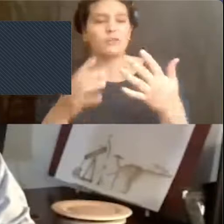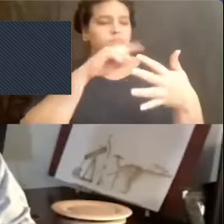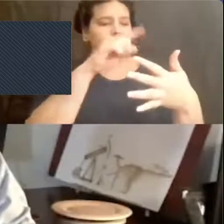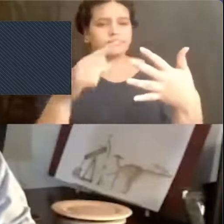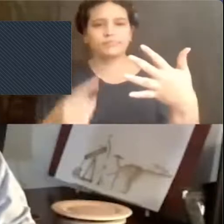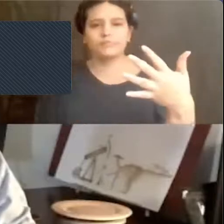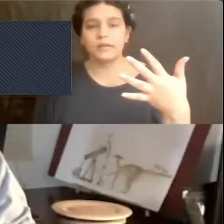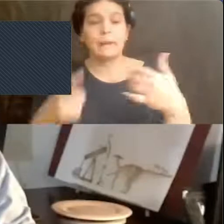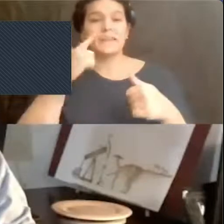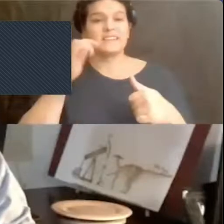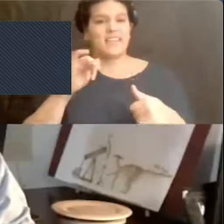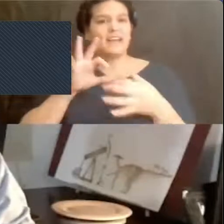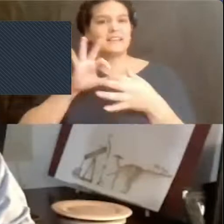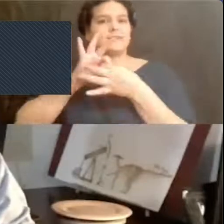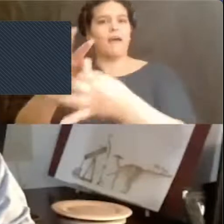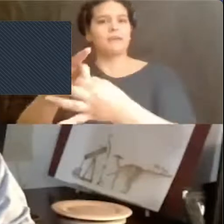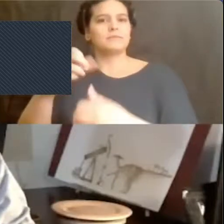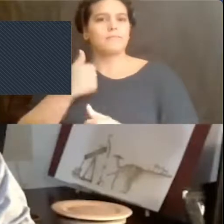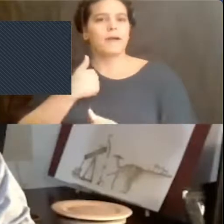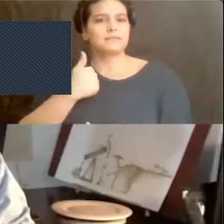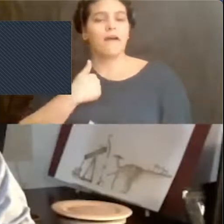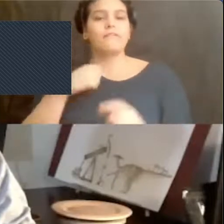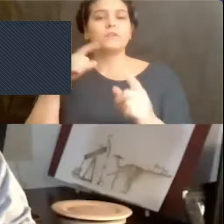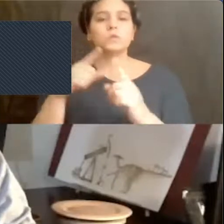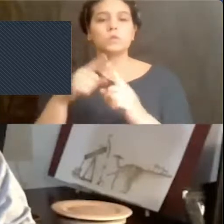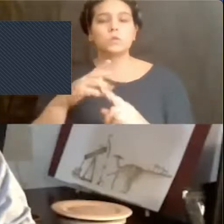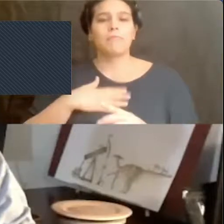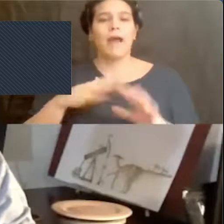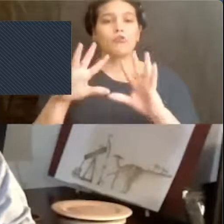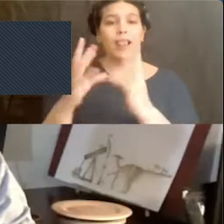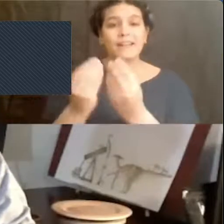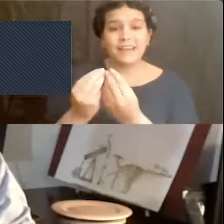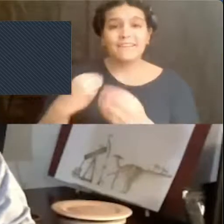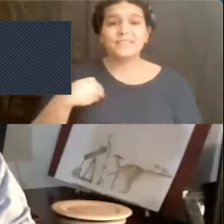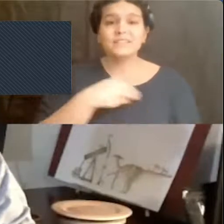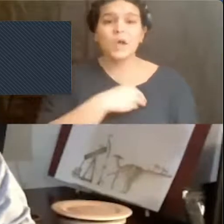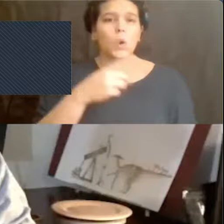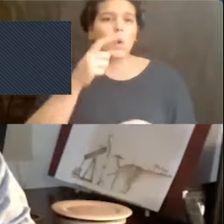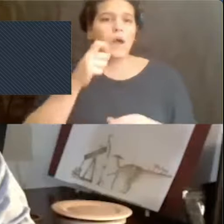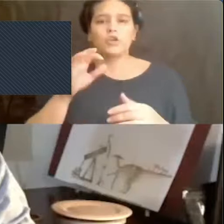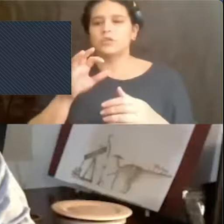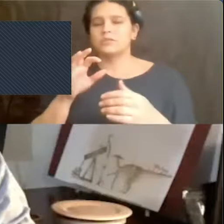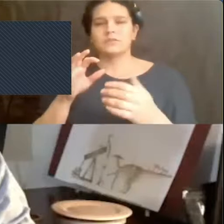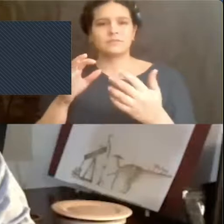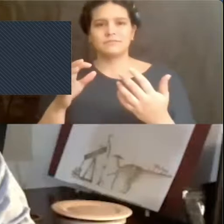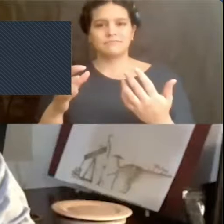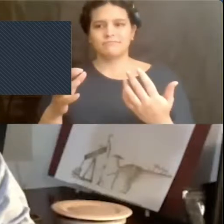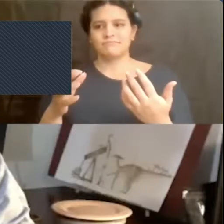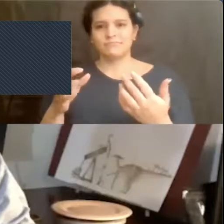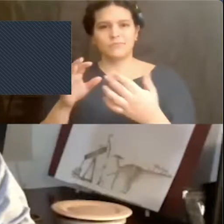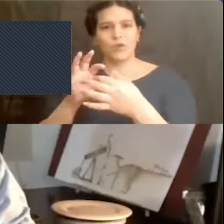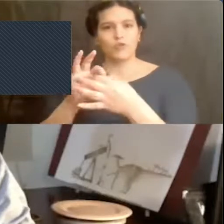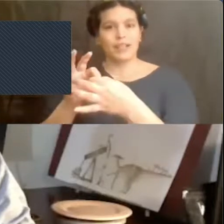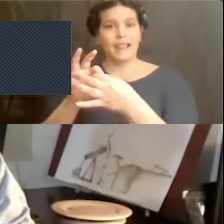myself to my relatives out there, whoever is related to me, whoever is,